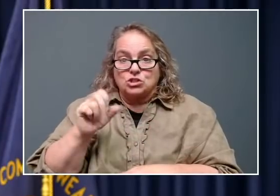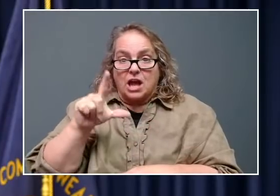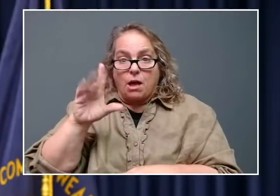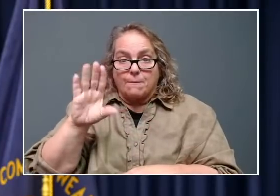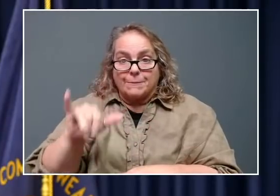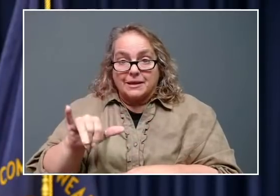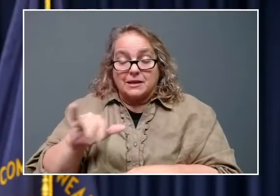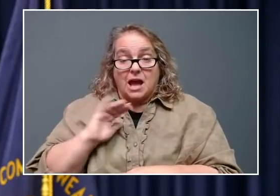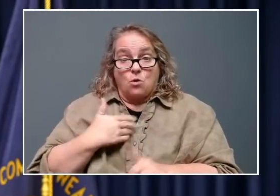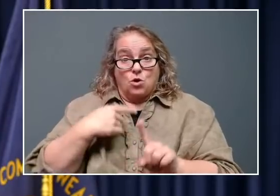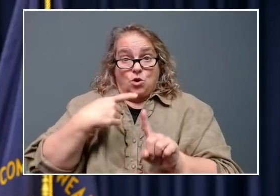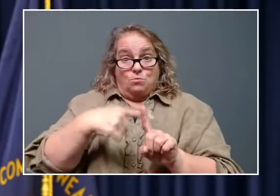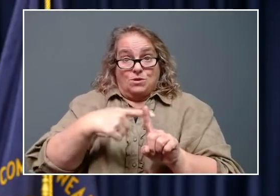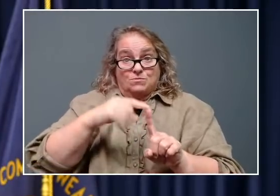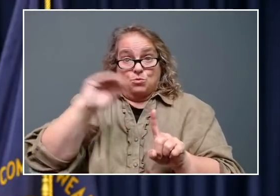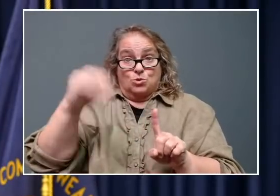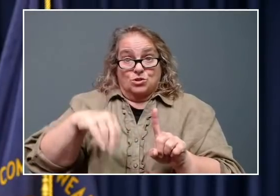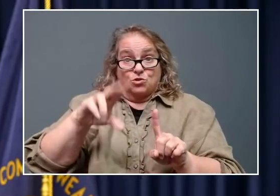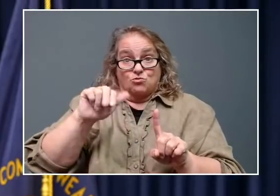of today,